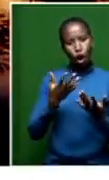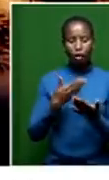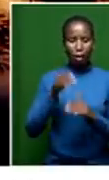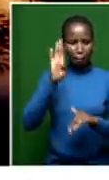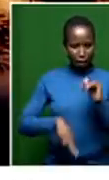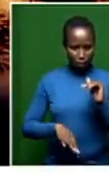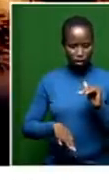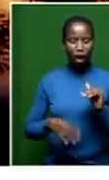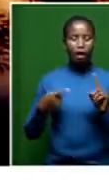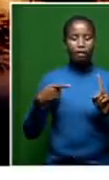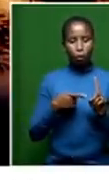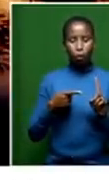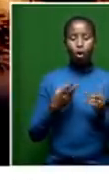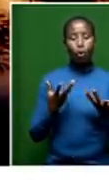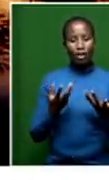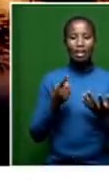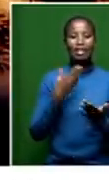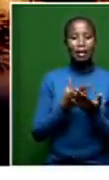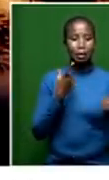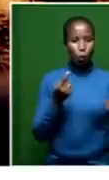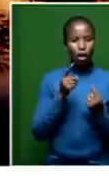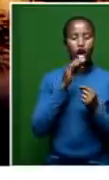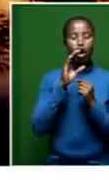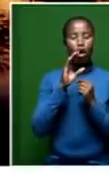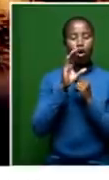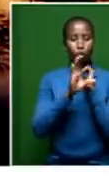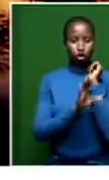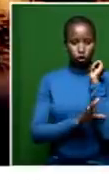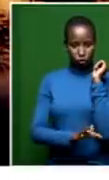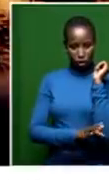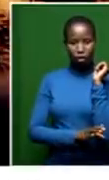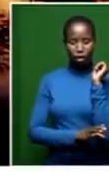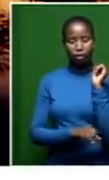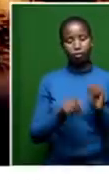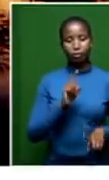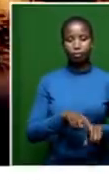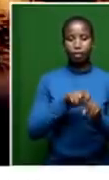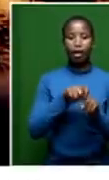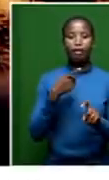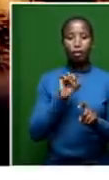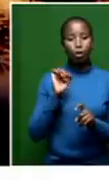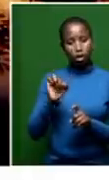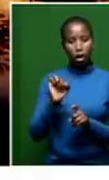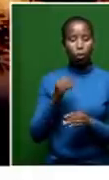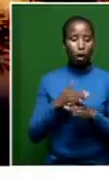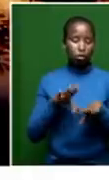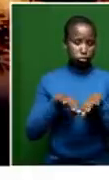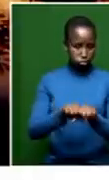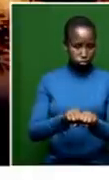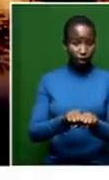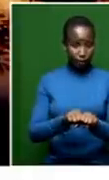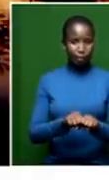National Assembly last year to conduct a constitutional inquiry into the fitness of Mkhwebane to hold office. Committee